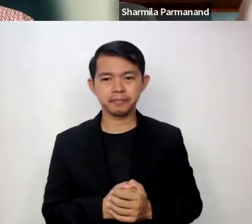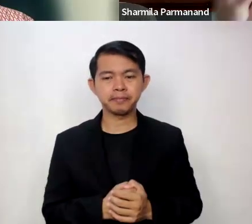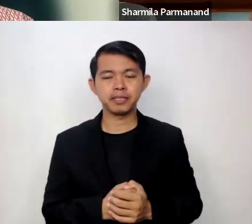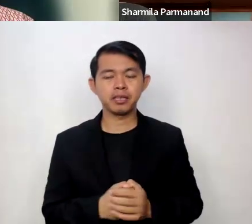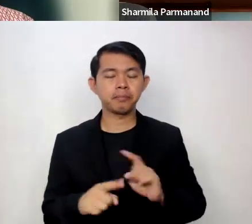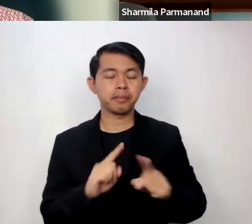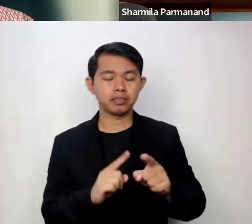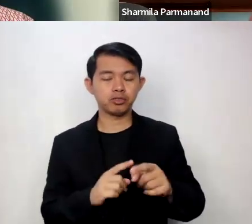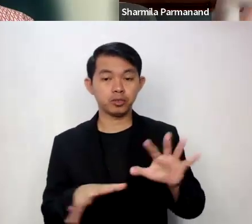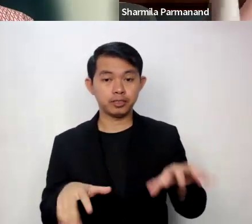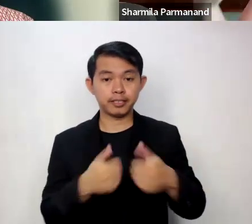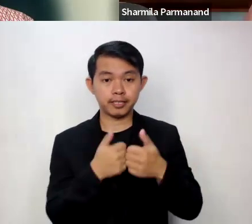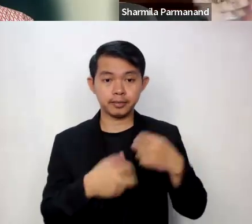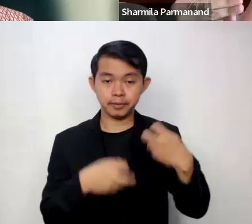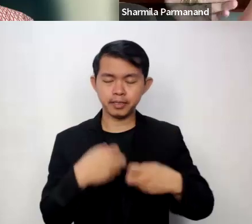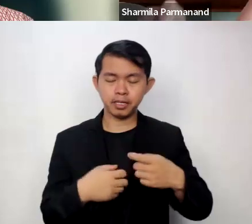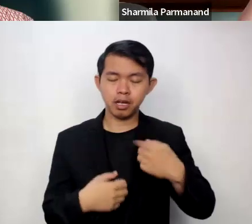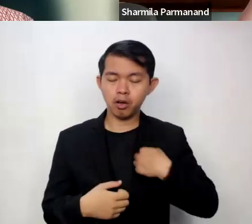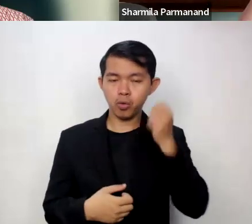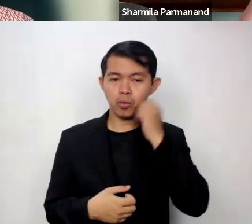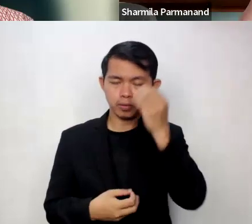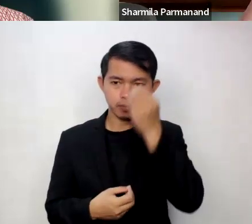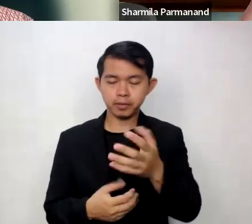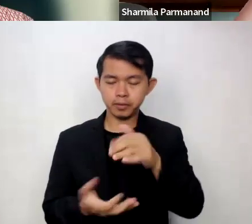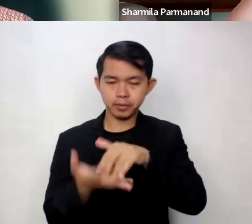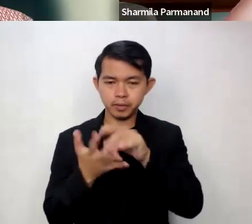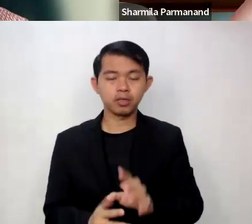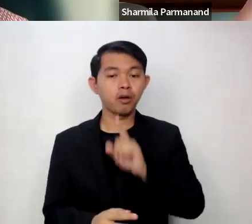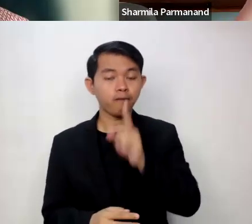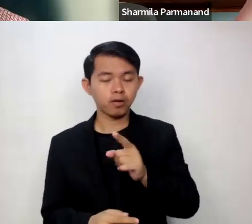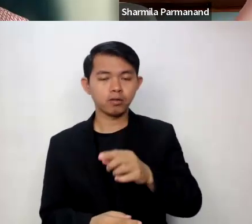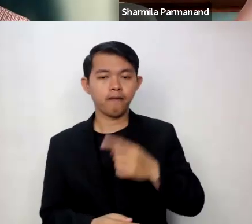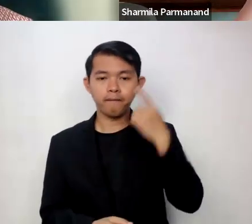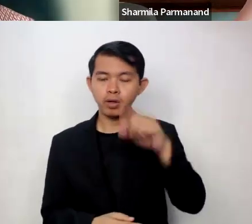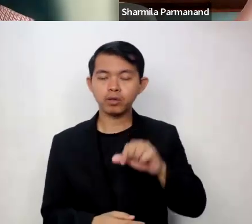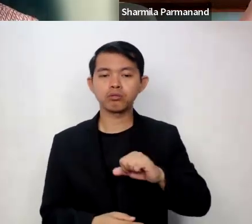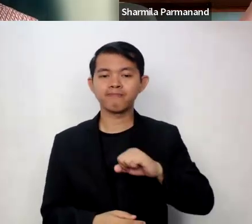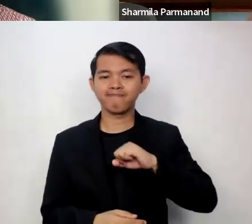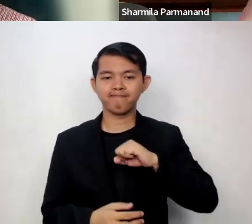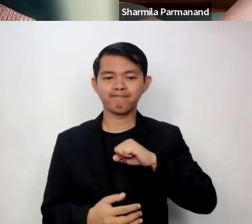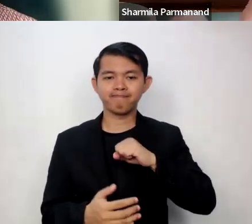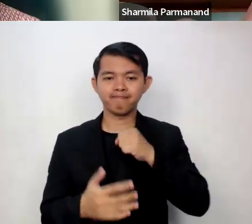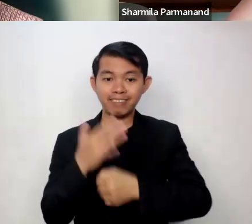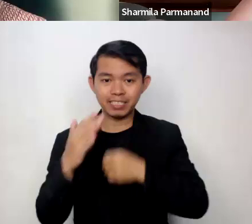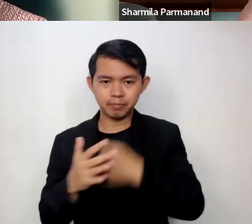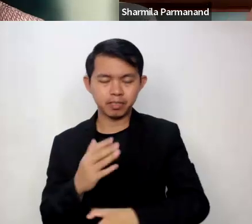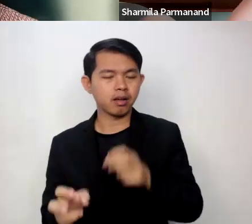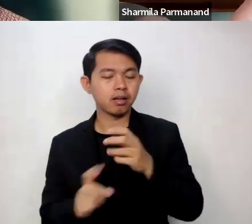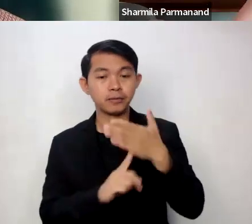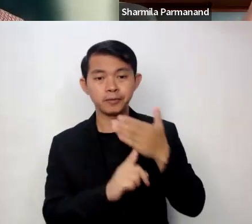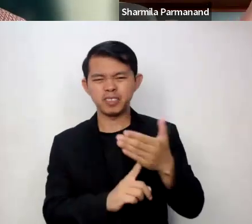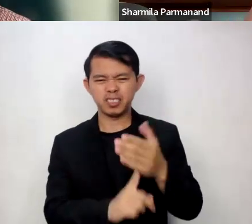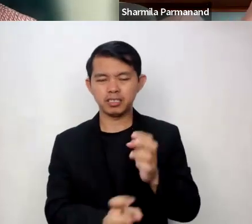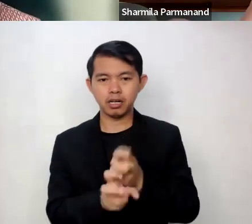and I always say this to my students, I understand that for activists, it's harder to do this. Kasi sige, subukan mong mag-tweet ng